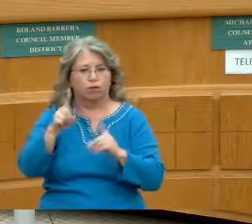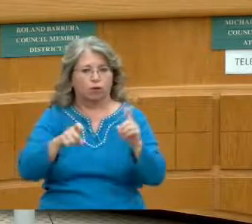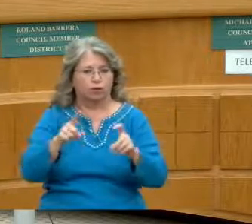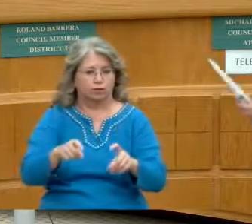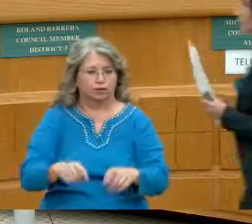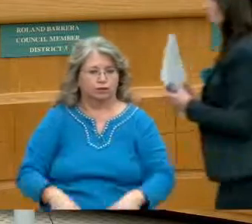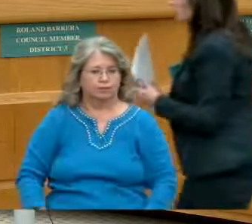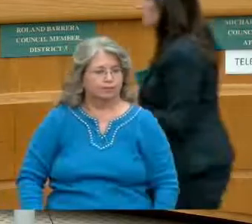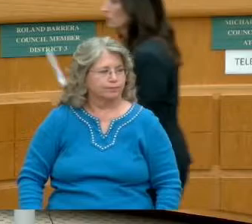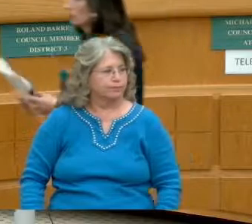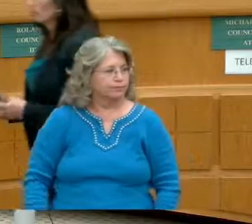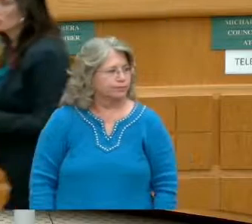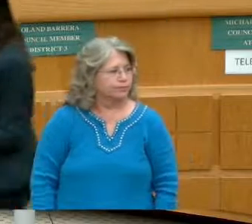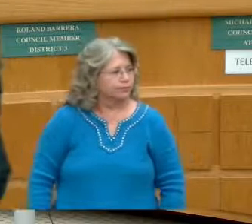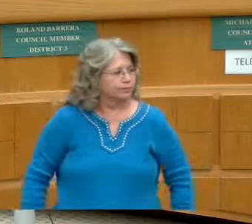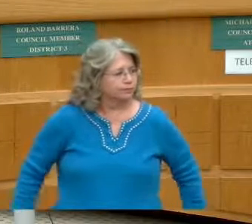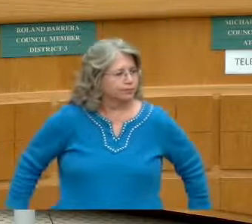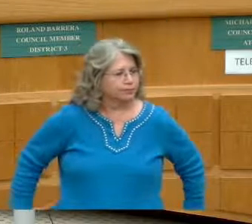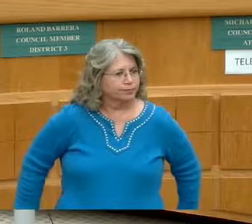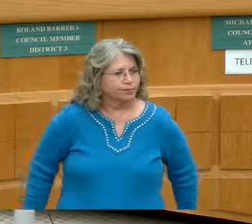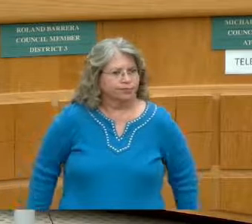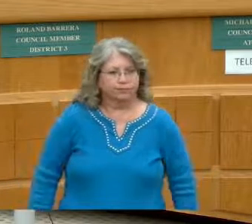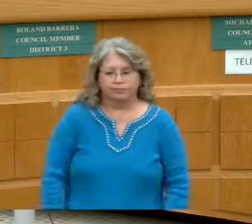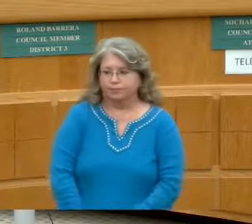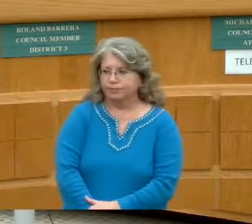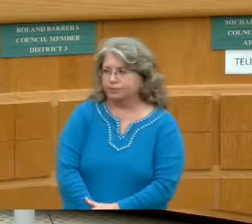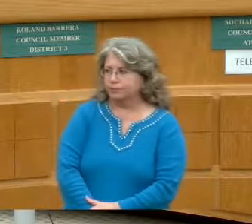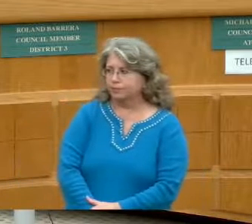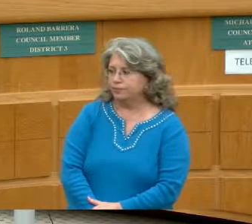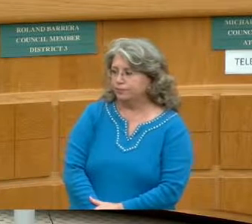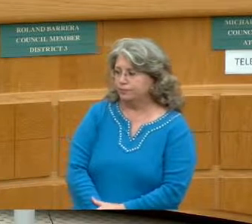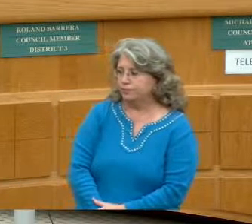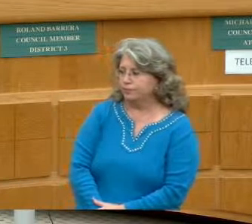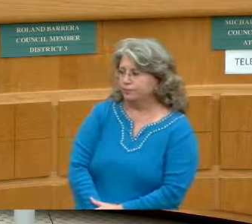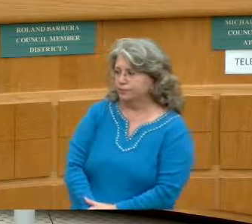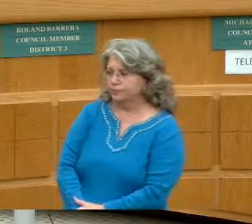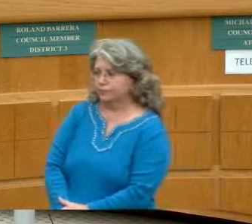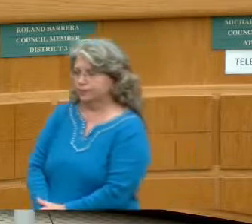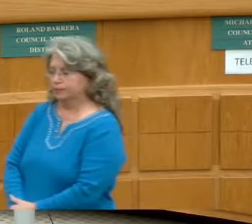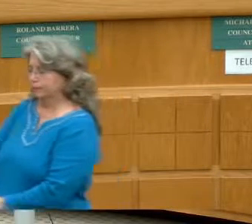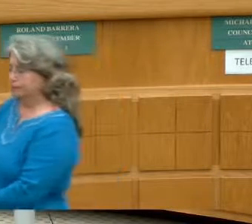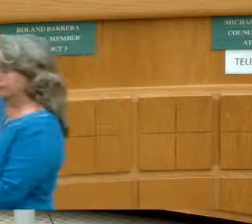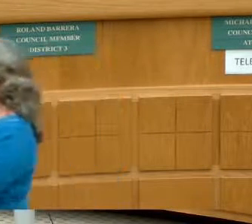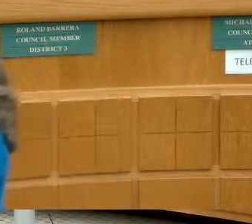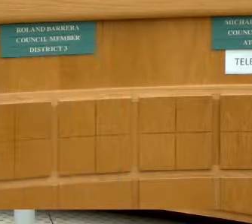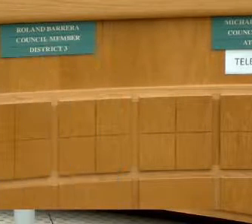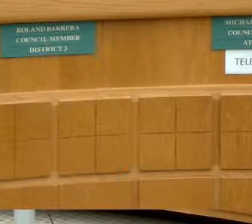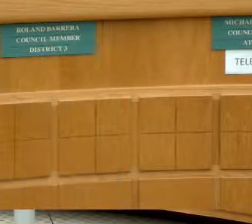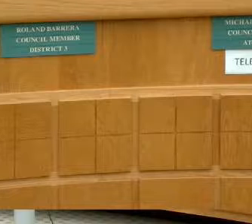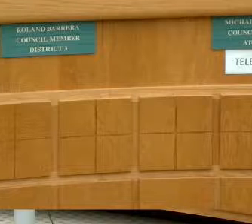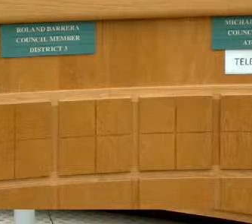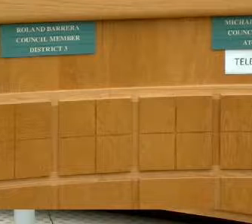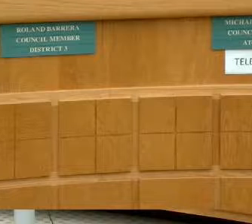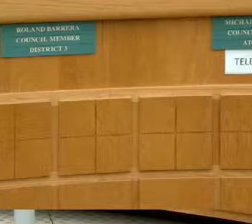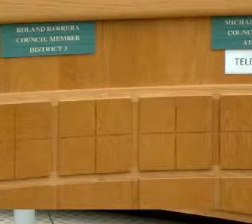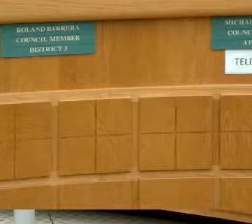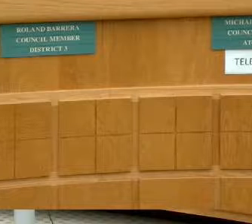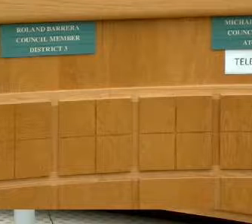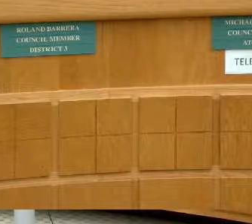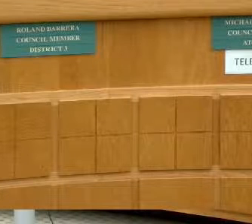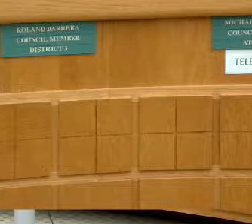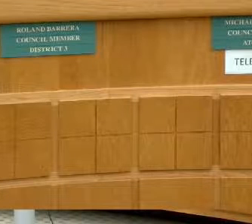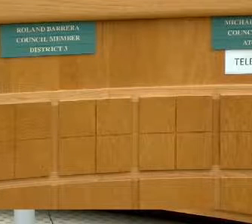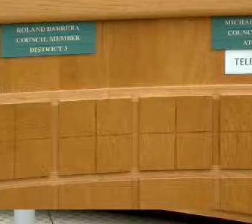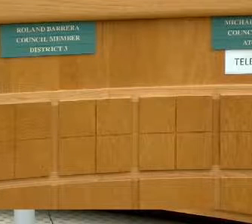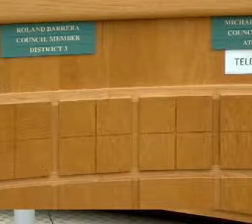resumen, en cuanto a la balacera ocurrida la semana pasada en la base naval, no hay evidencia de que exista una amenaza. El FBI continúa investigando.